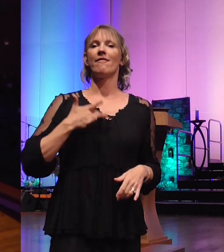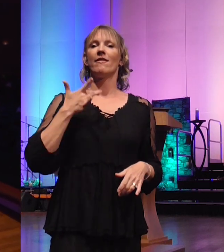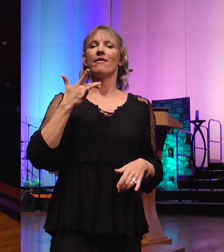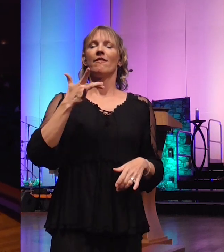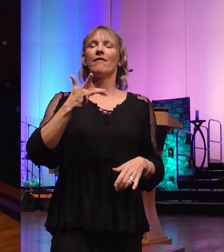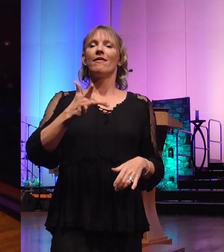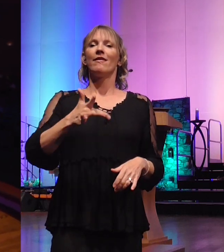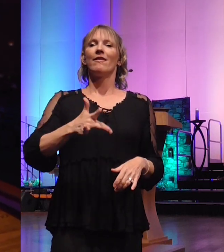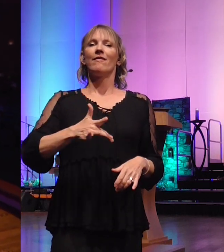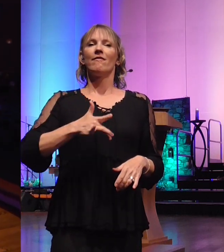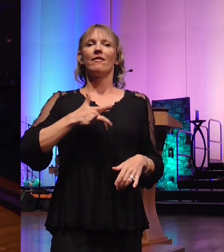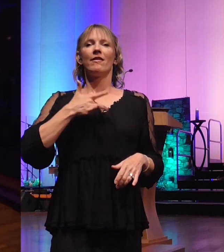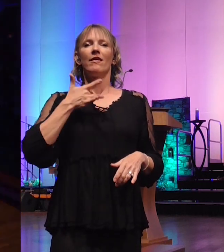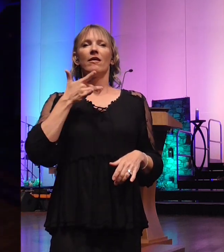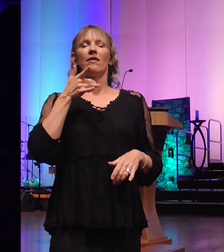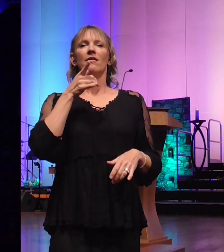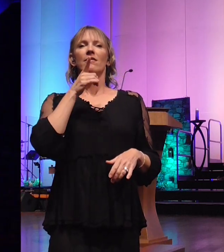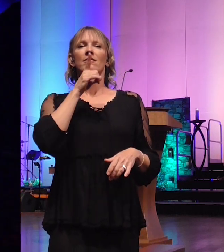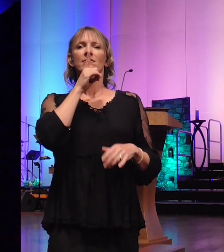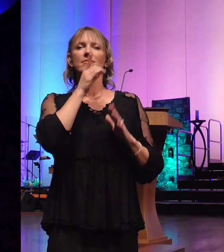myself silently